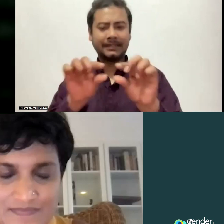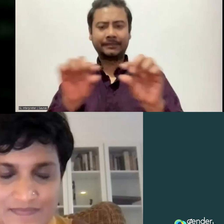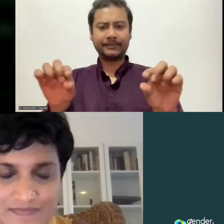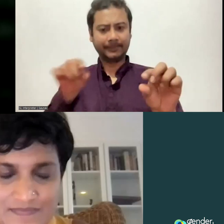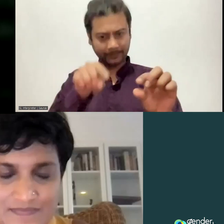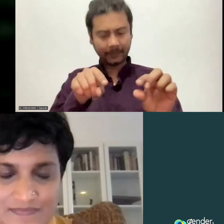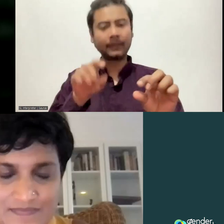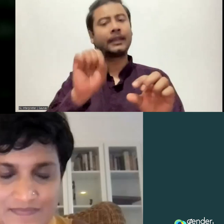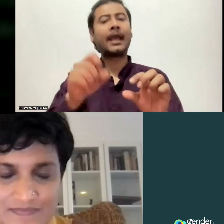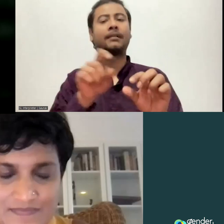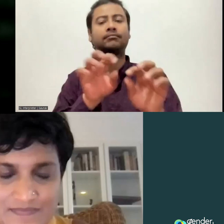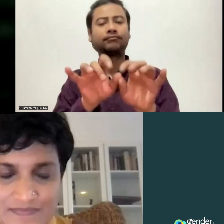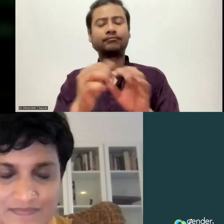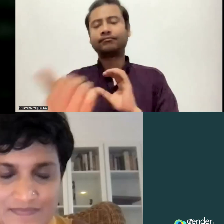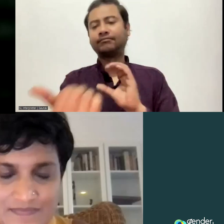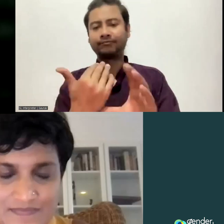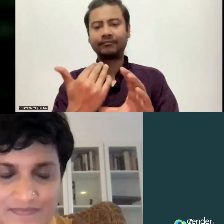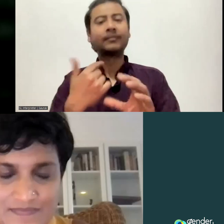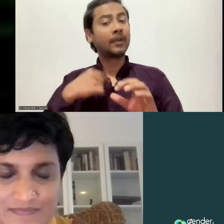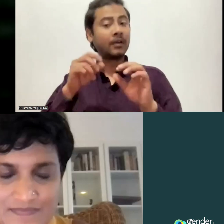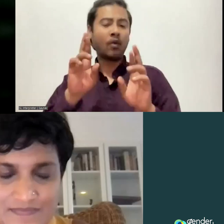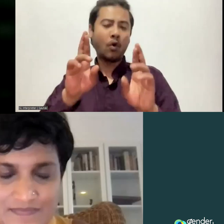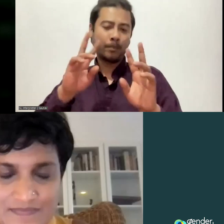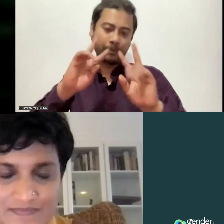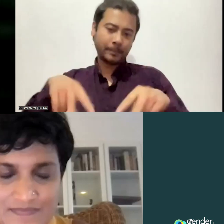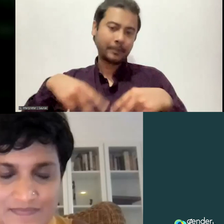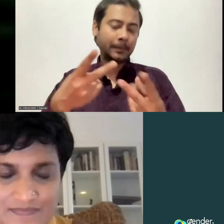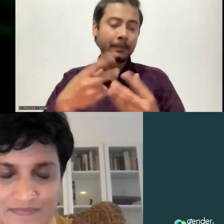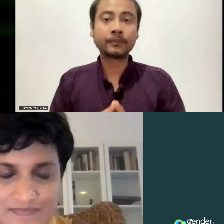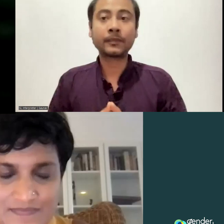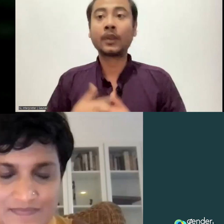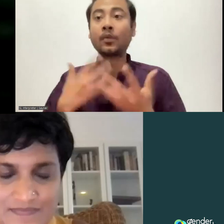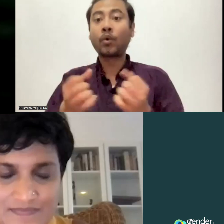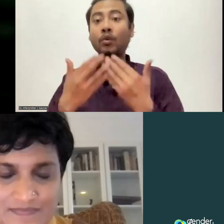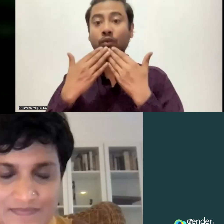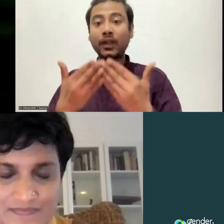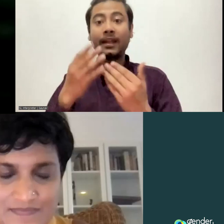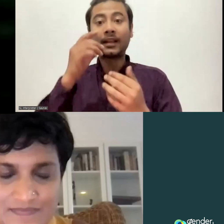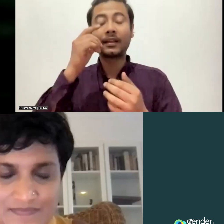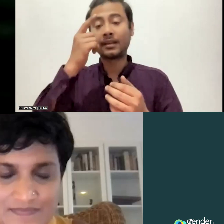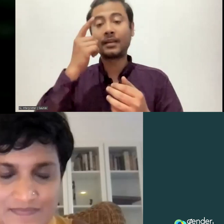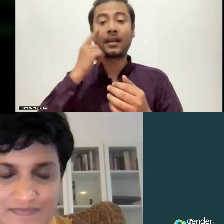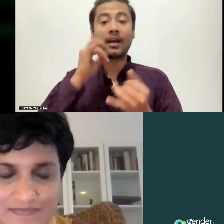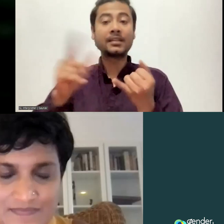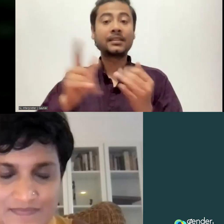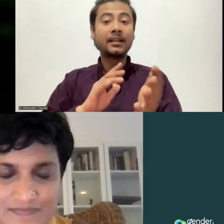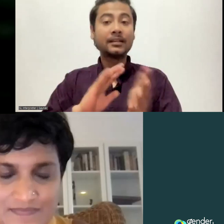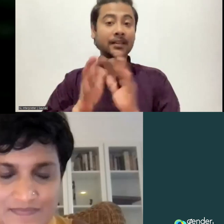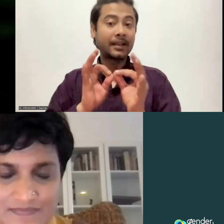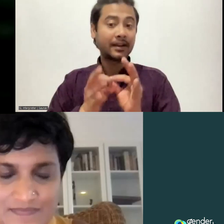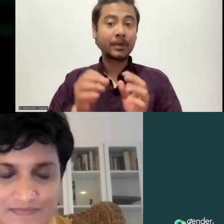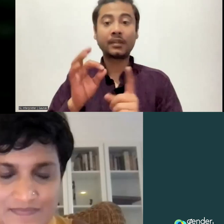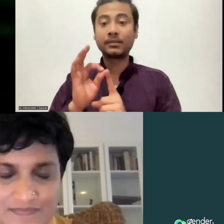our best to, you know, reach out to you. I would also like to thank Saurav and Preeti for effortlessly interpreting